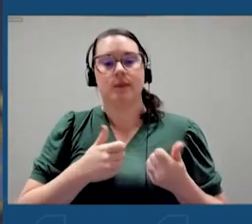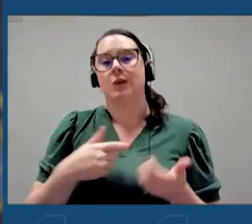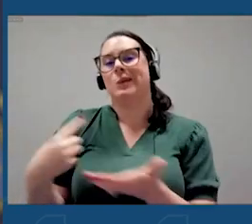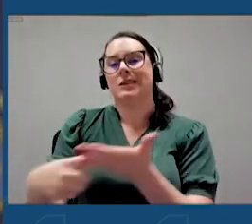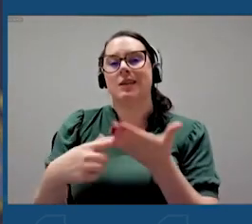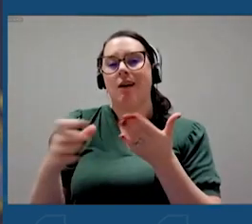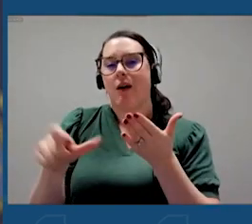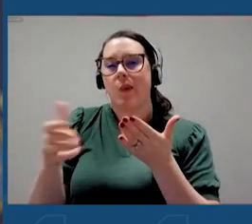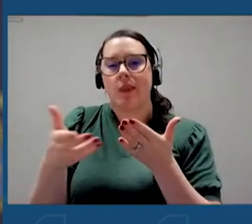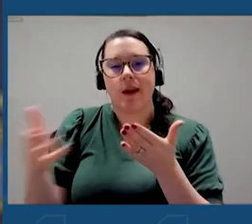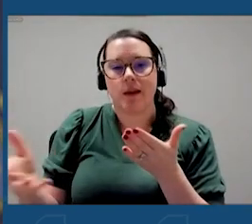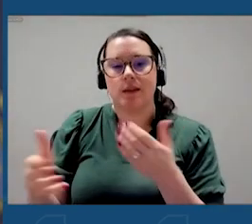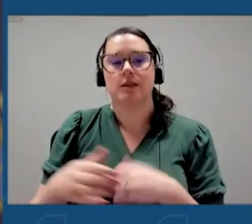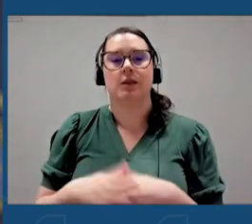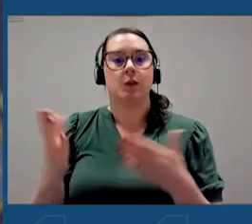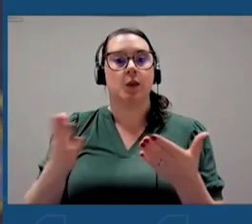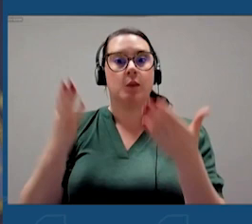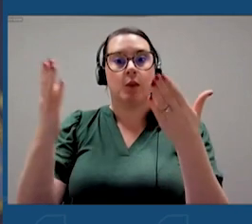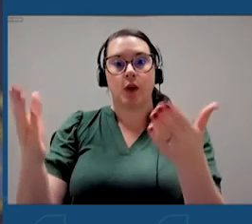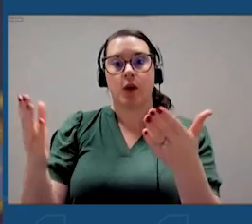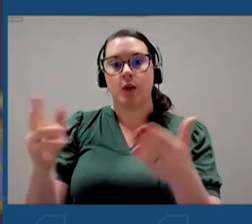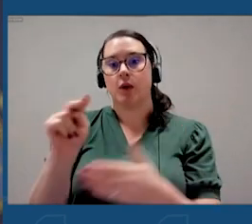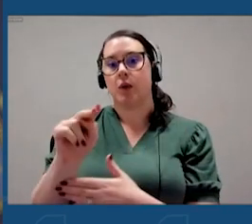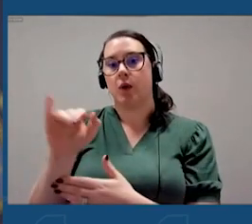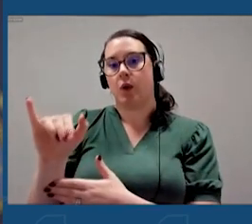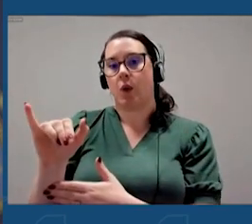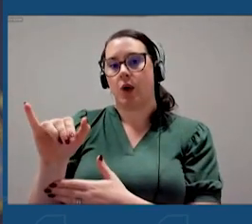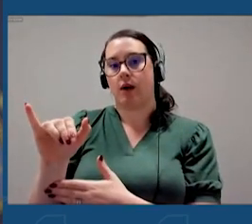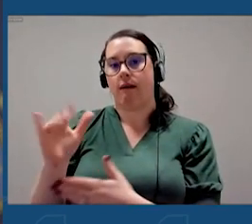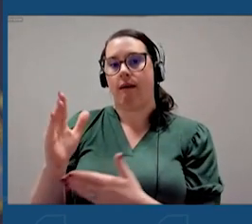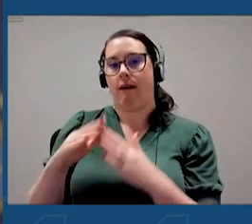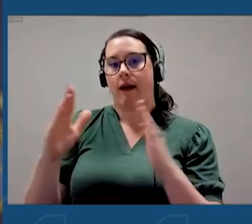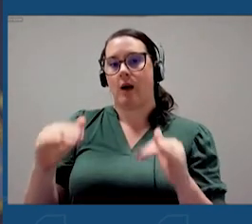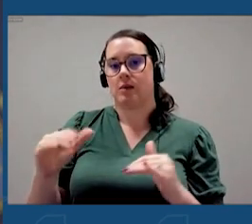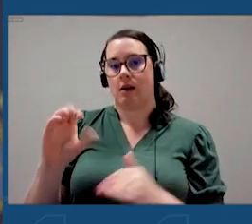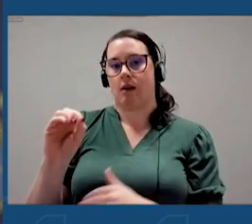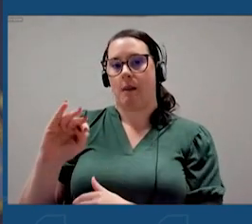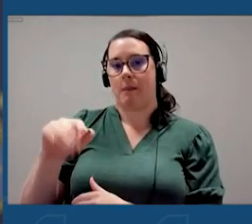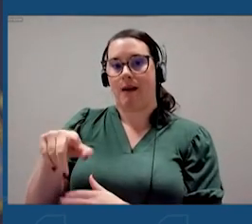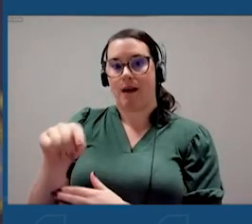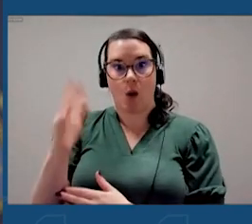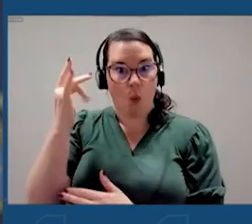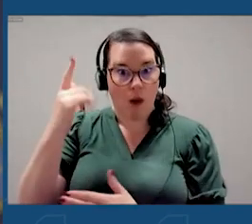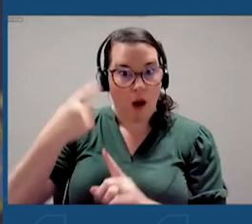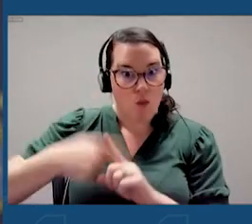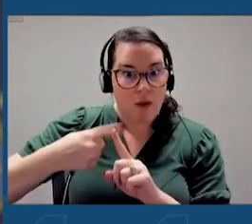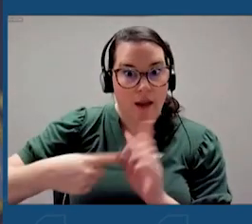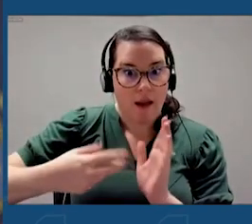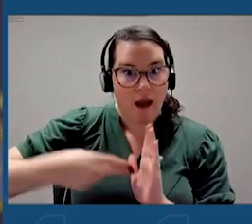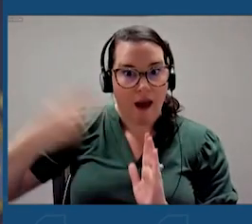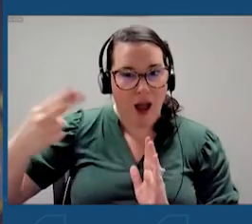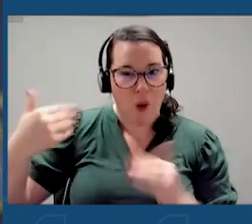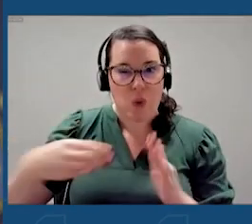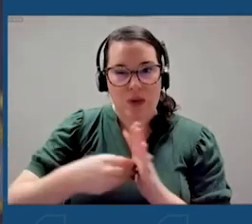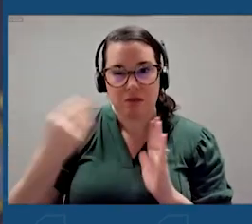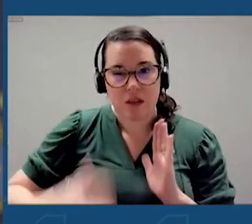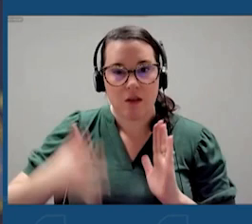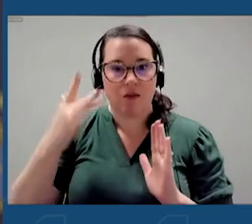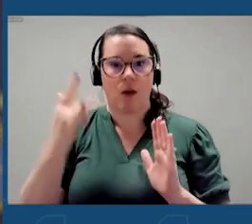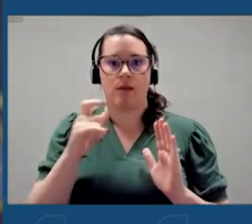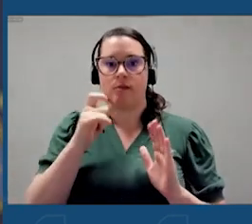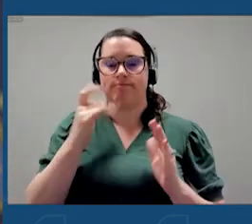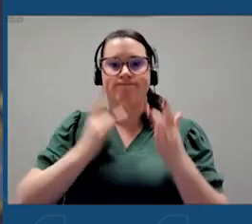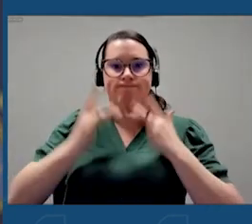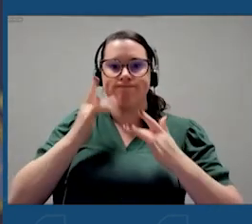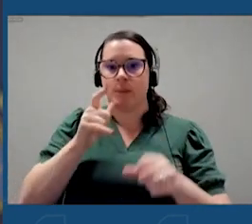We proposed the New York Housing Compact. One of the reasons rent is so high, because there's not enough rental